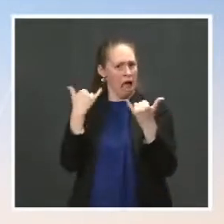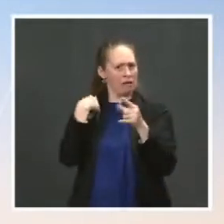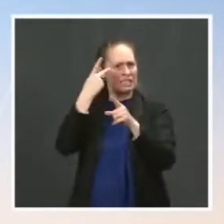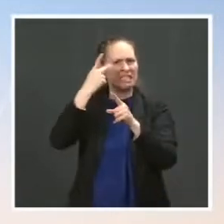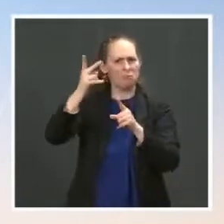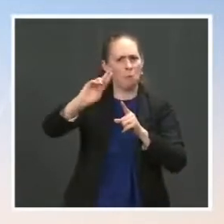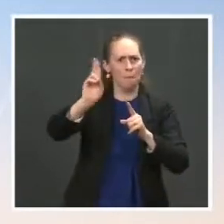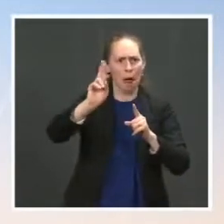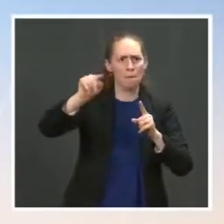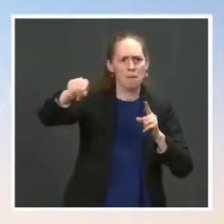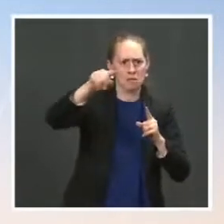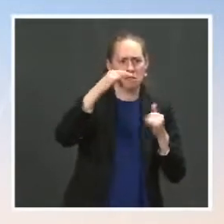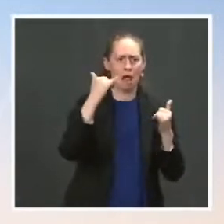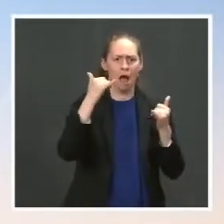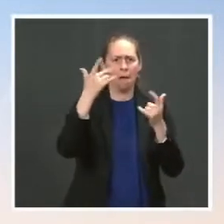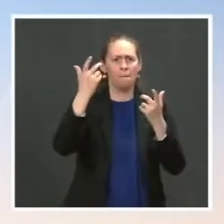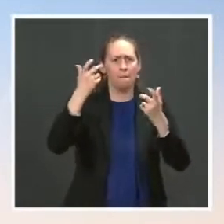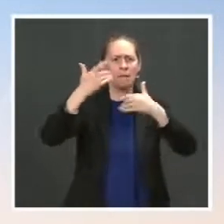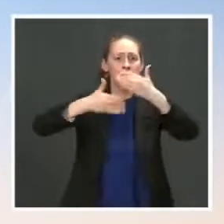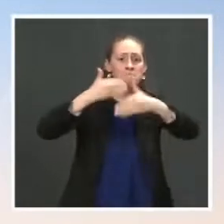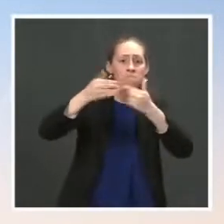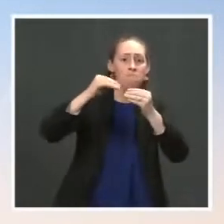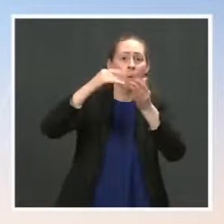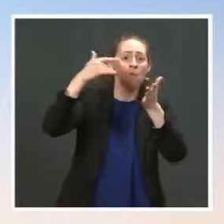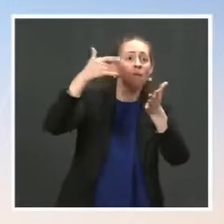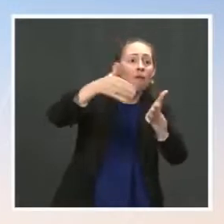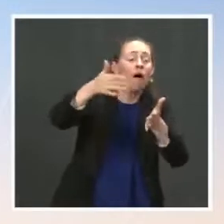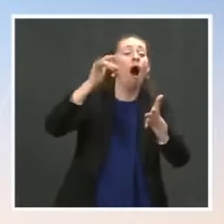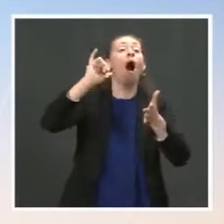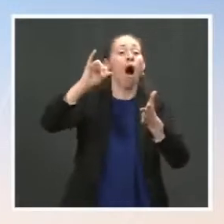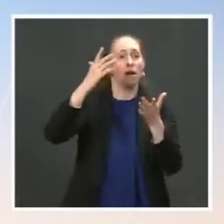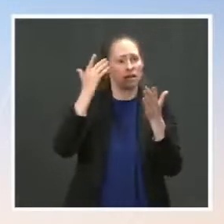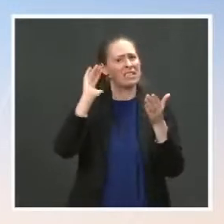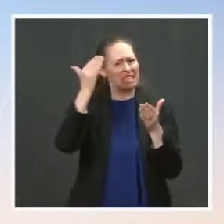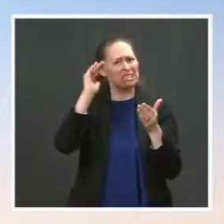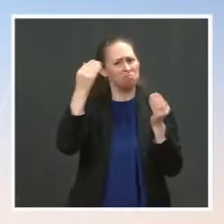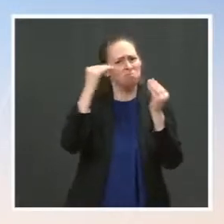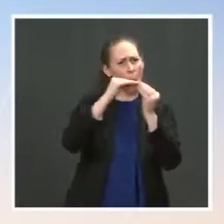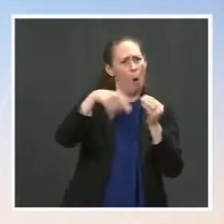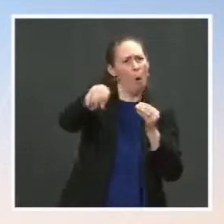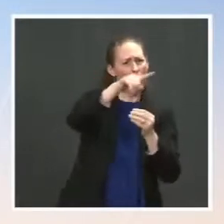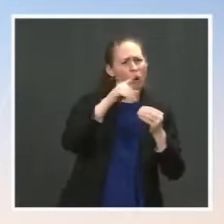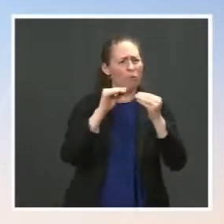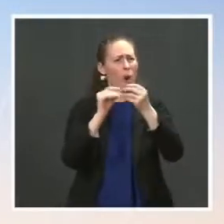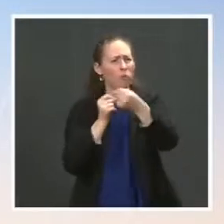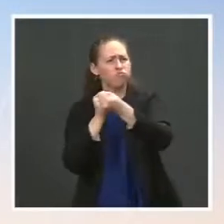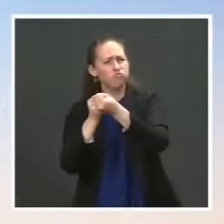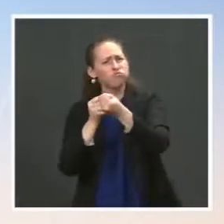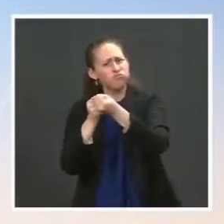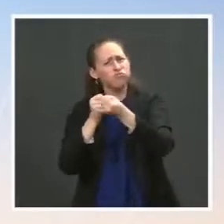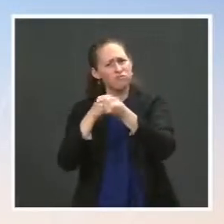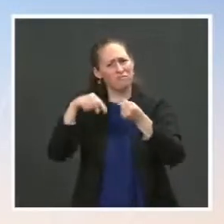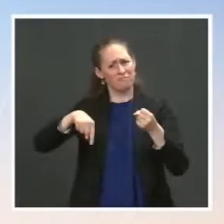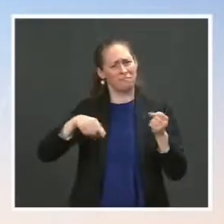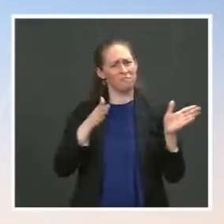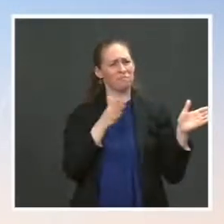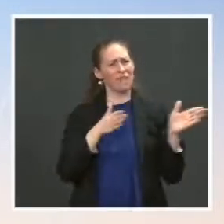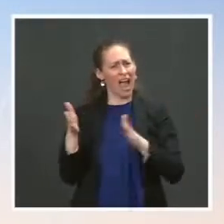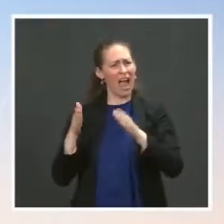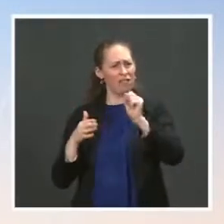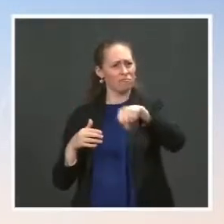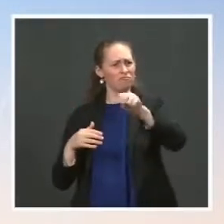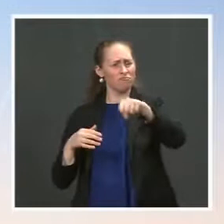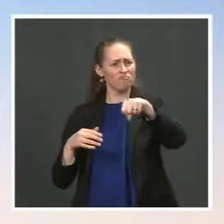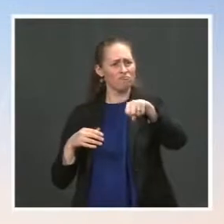probably know this off the top of your head, Ed, who have supported infrastructure bills, who have supported, you know, the WRDA bills, who